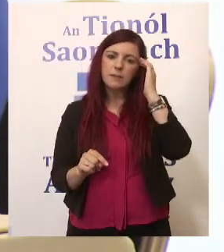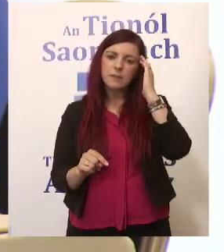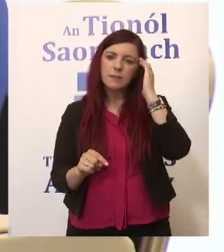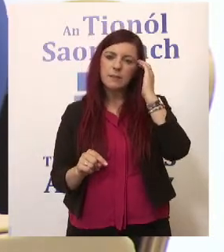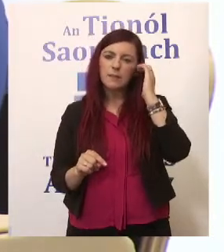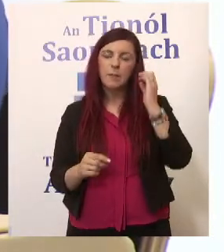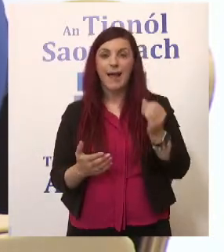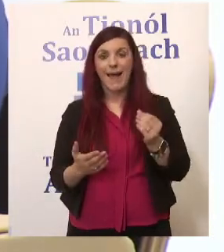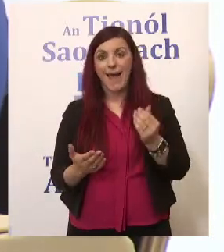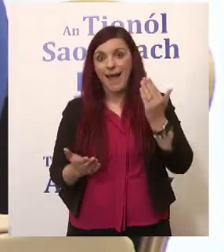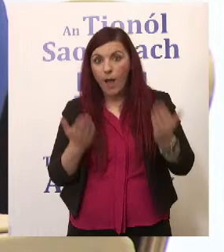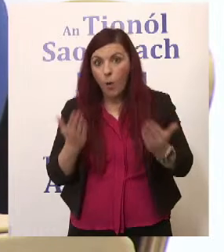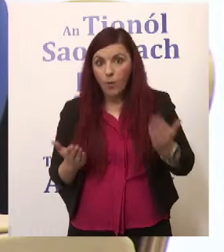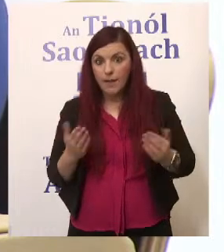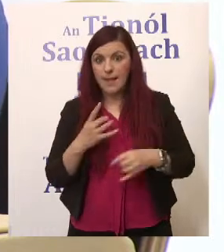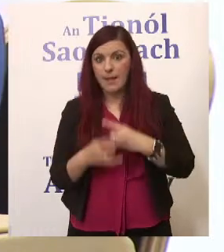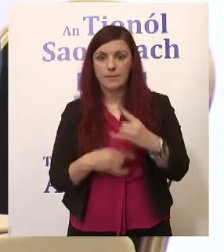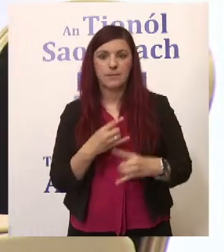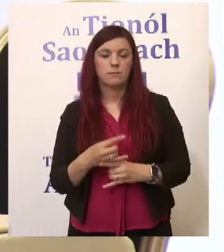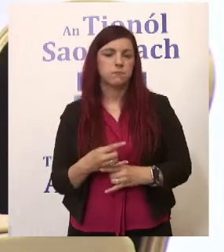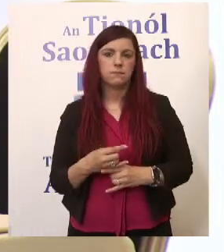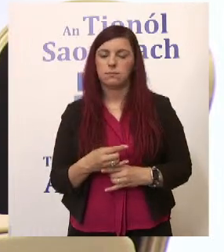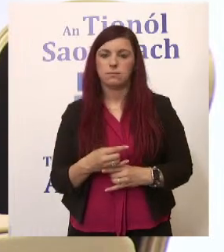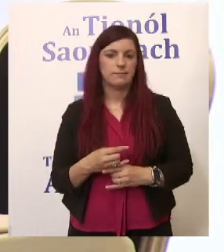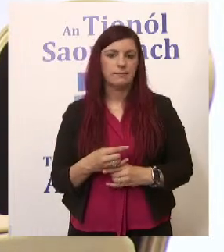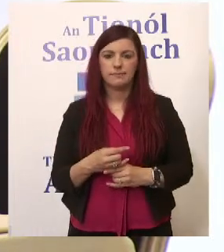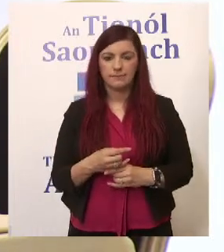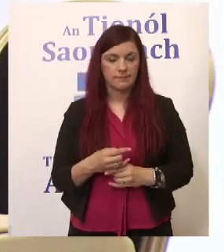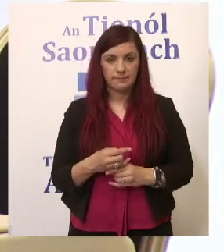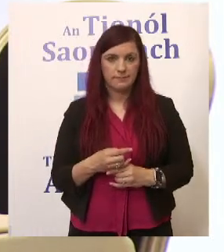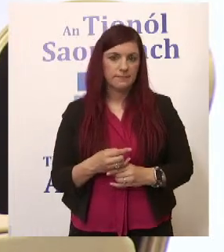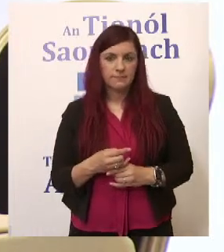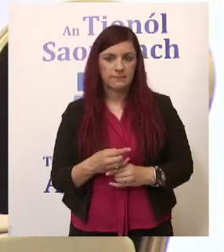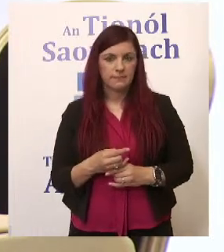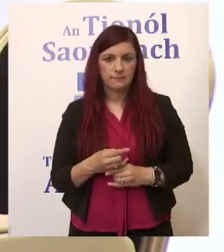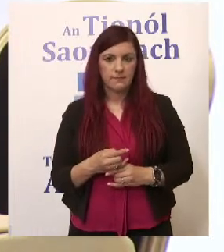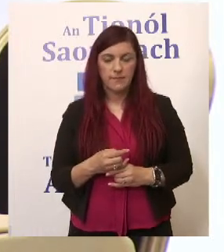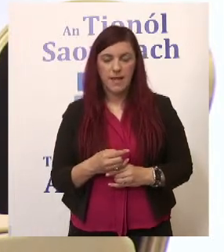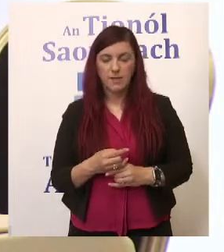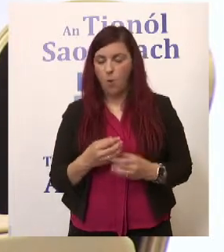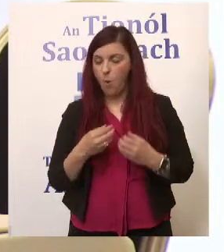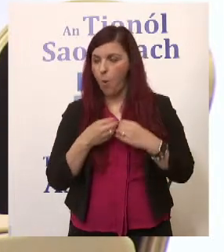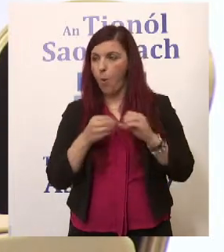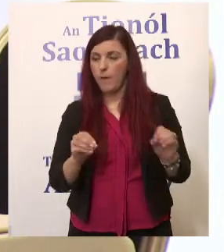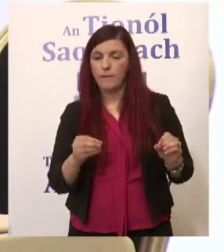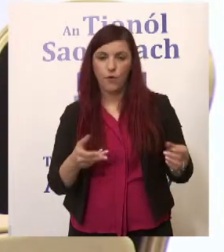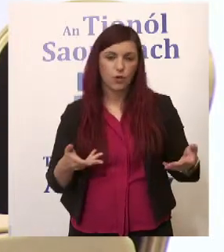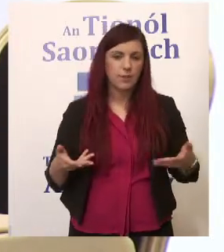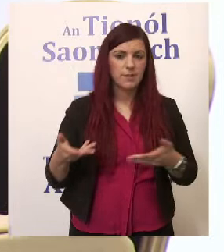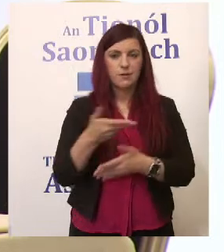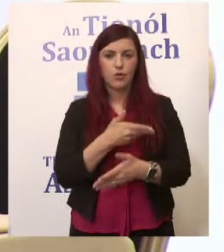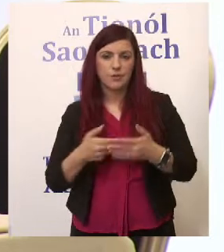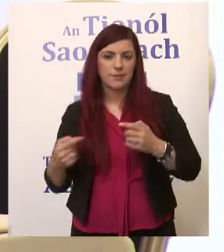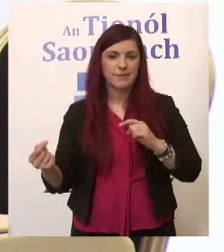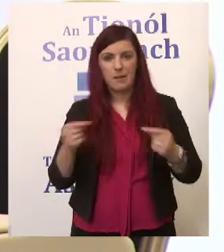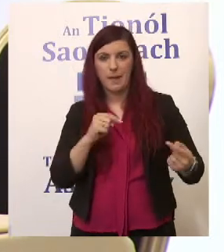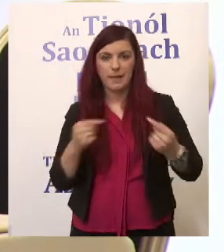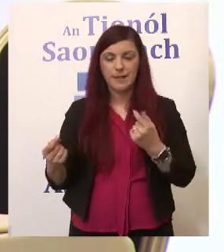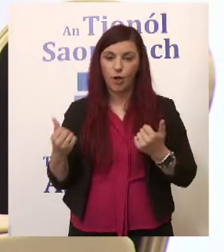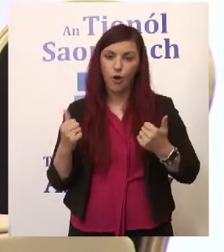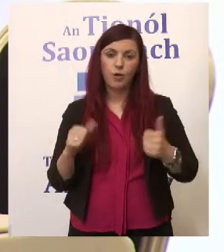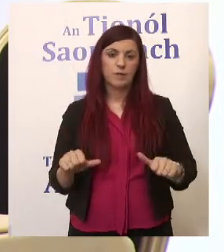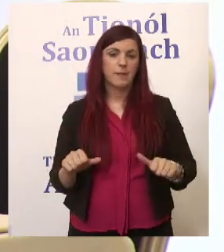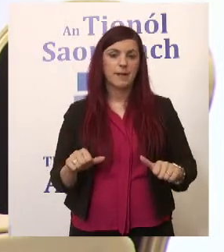But how they would do it would very much be, for open debate and discussion, and ultimately at the discretion or